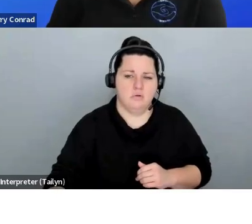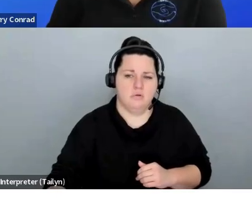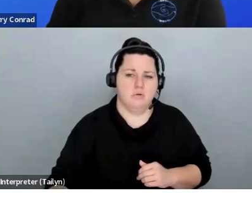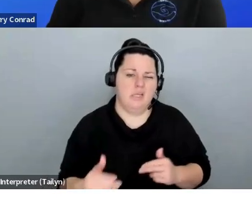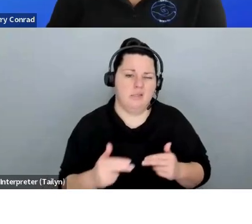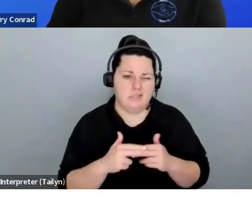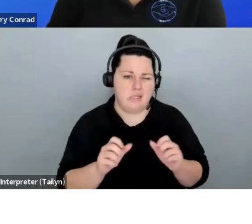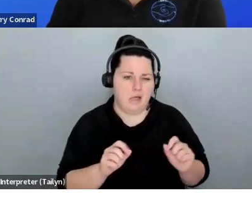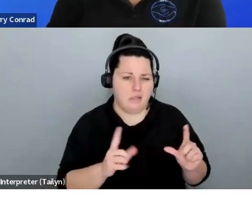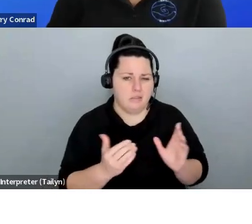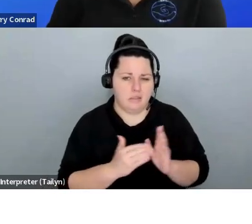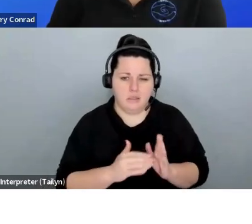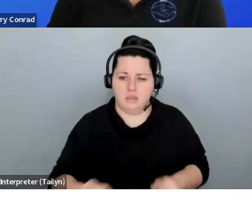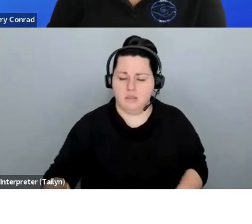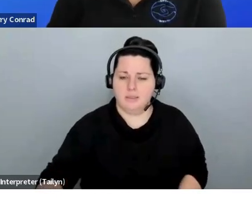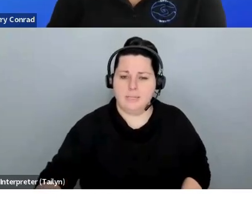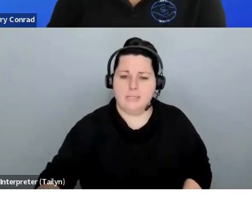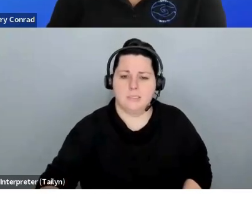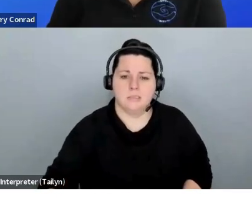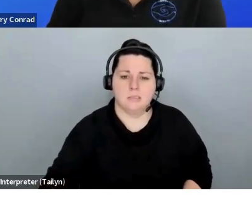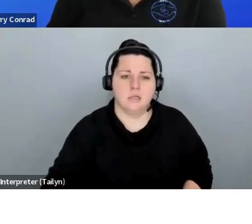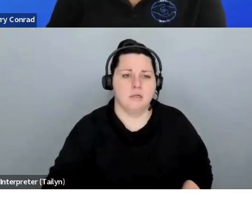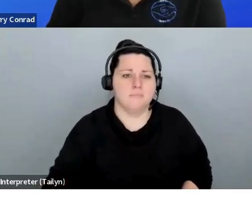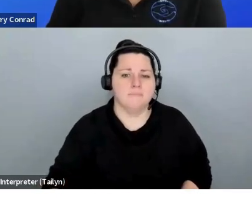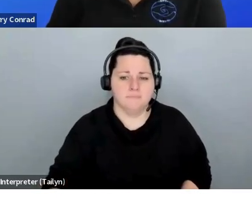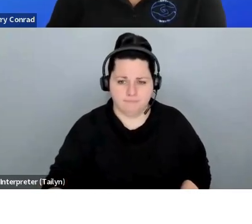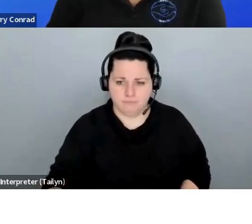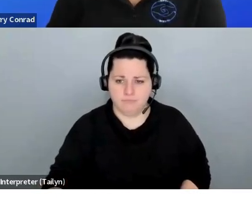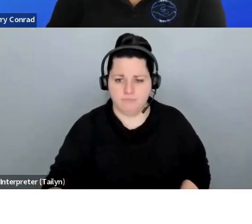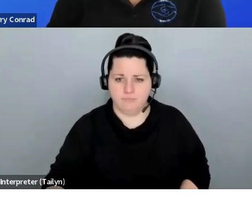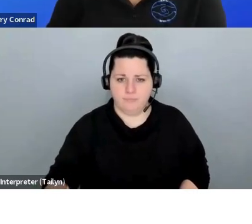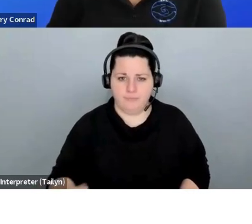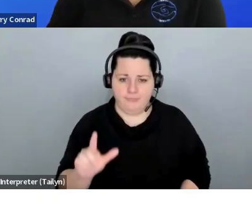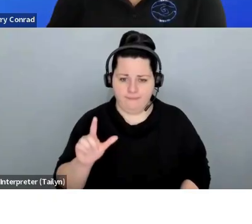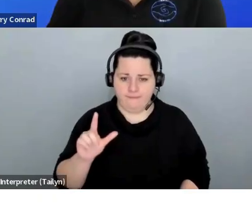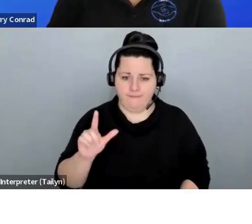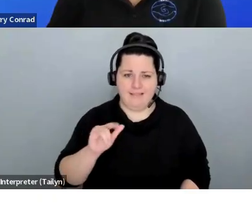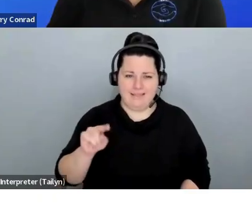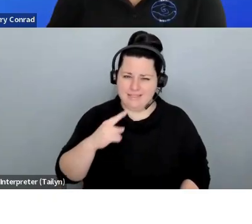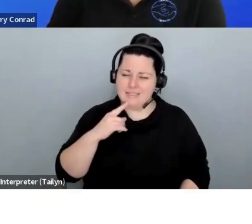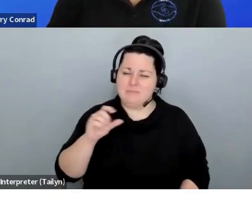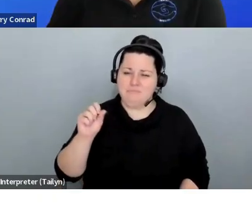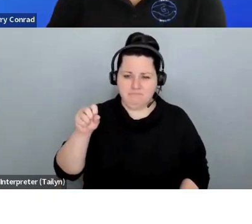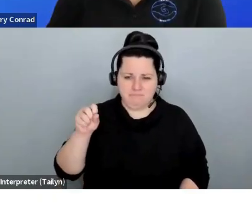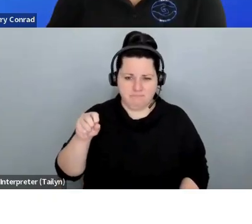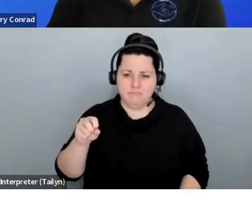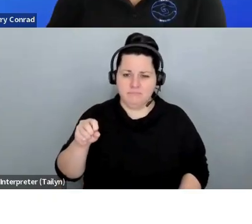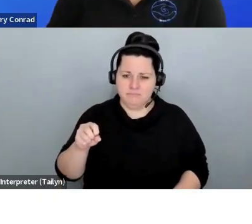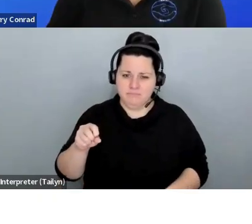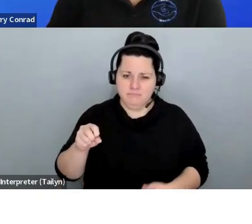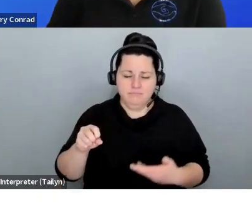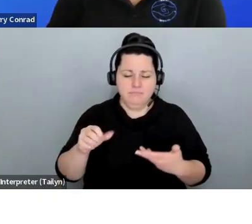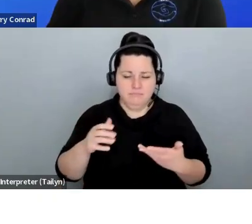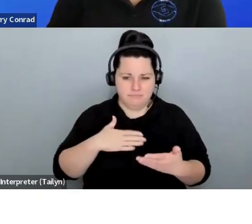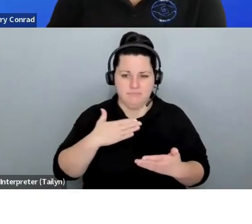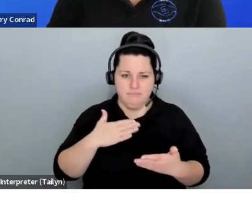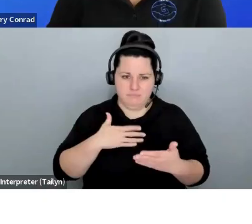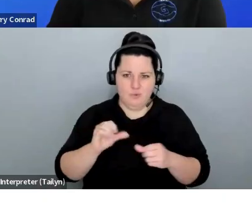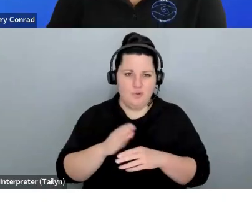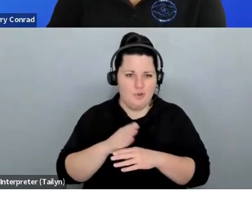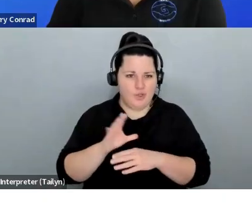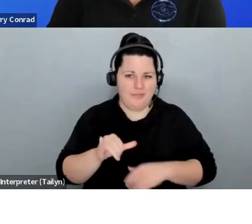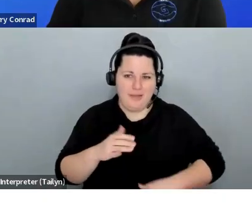I hope that helps. Yeah, I was hoping we would share that, so I'm glad you brought that up, Gwen.